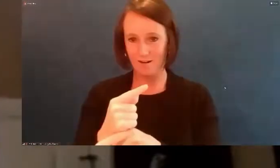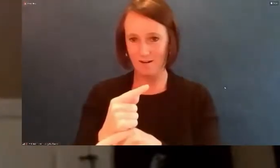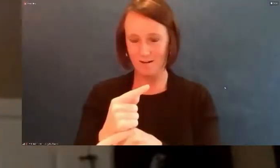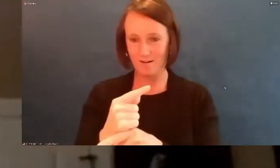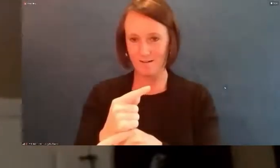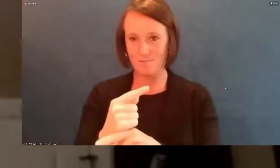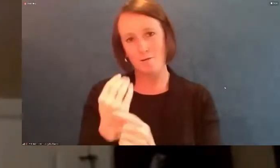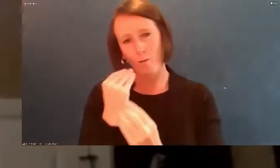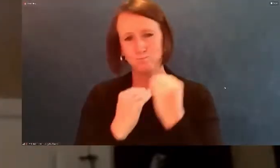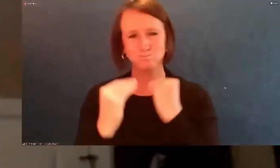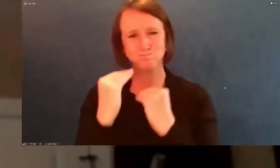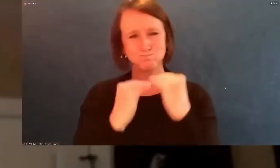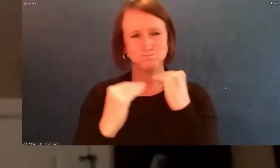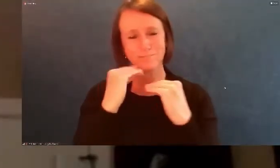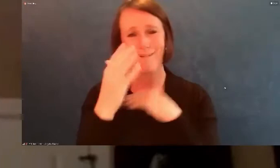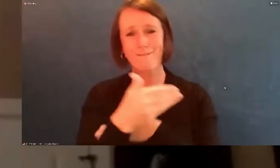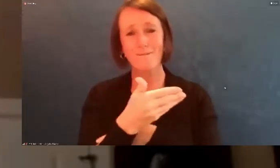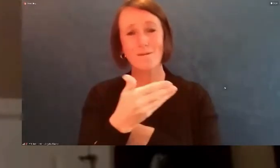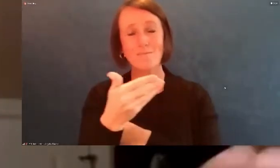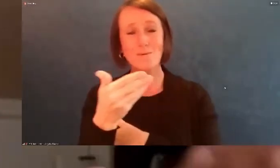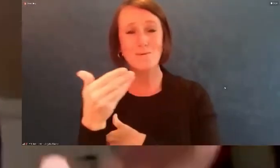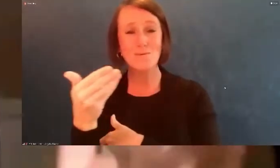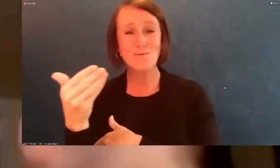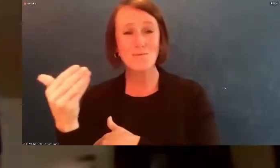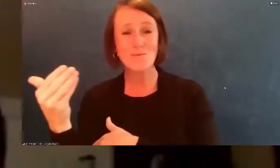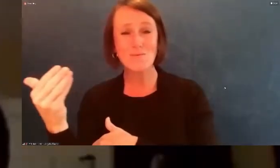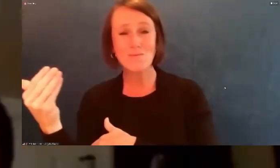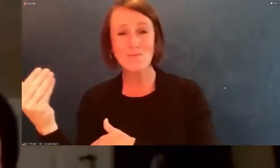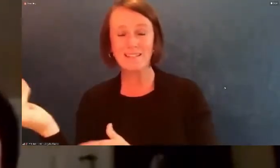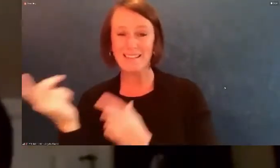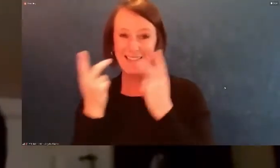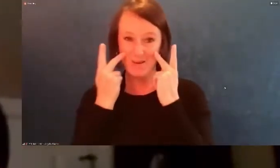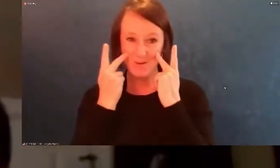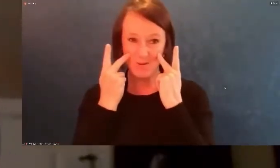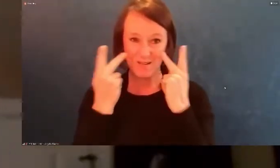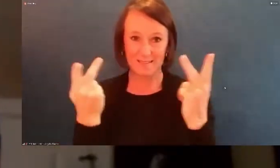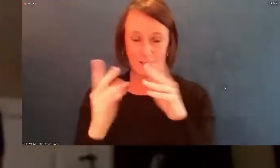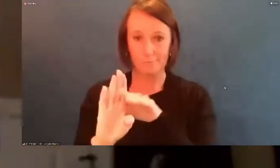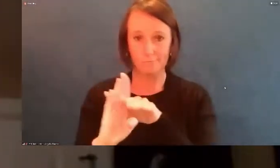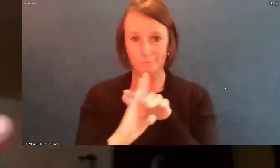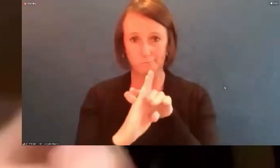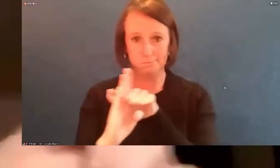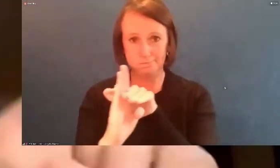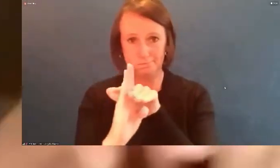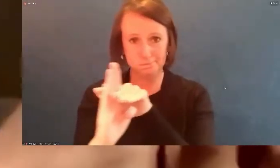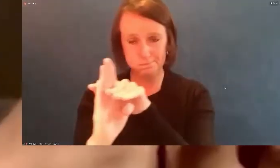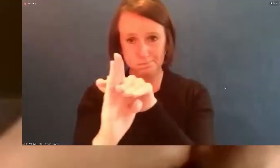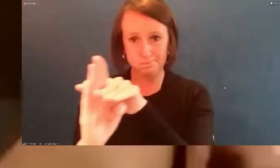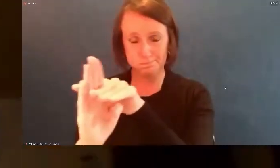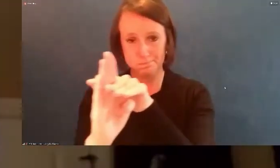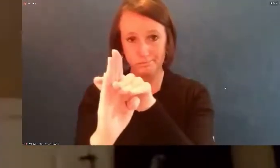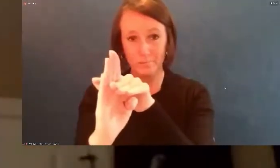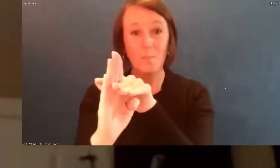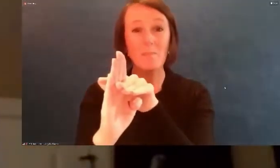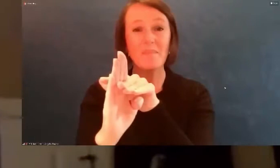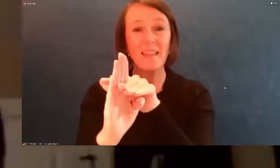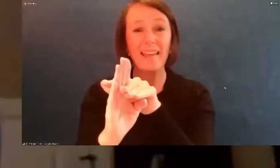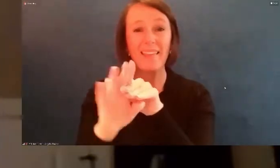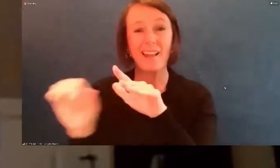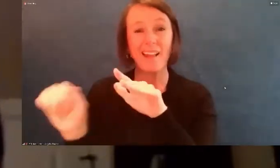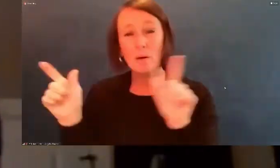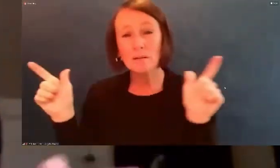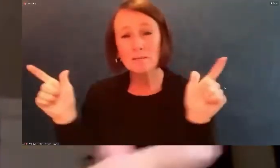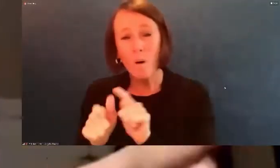Rodney every morning. So you know those sharks that you see and those little eels are suction cupped to the side? I was one of those